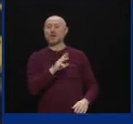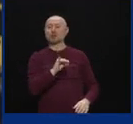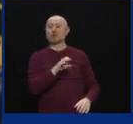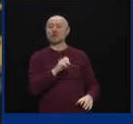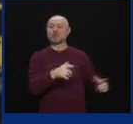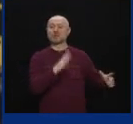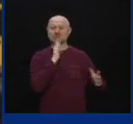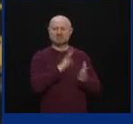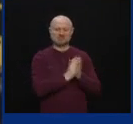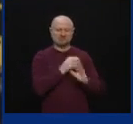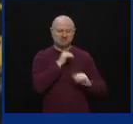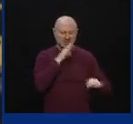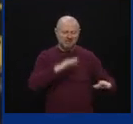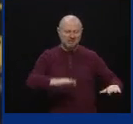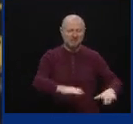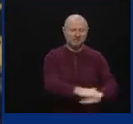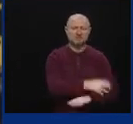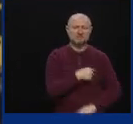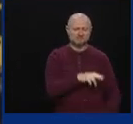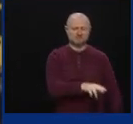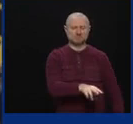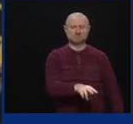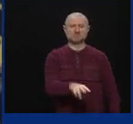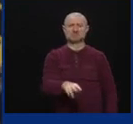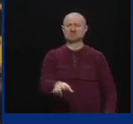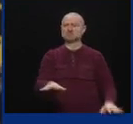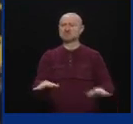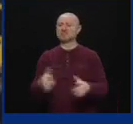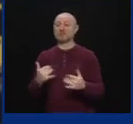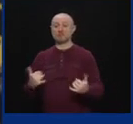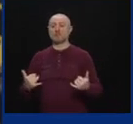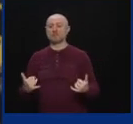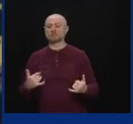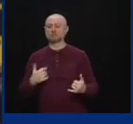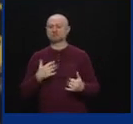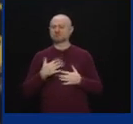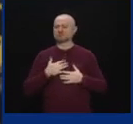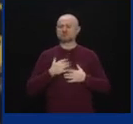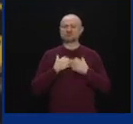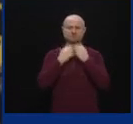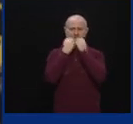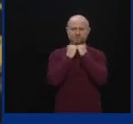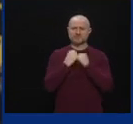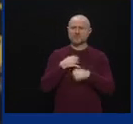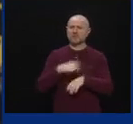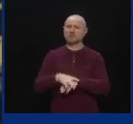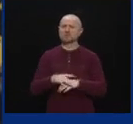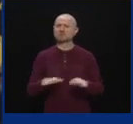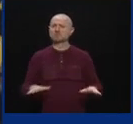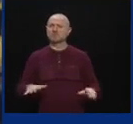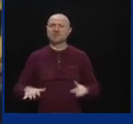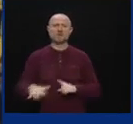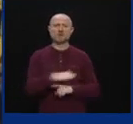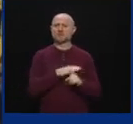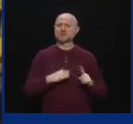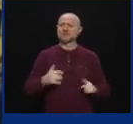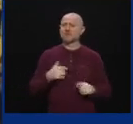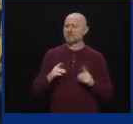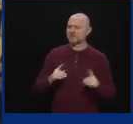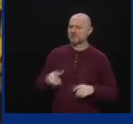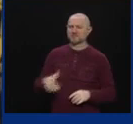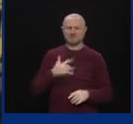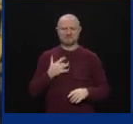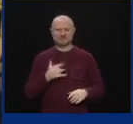So this is personal to me, to come together here today and see people who also share that sense of